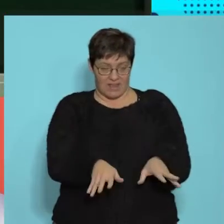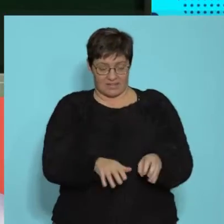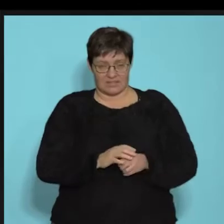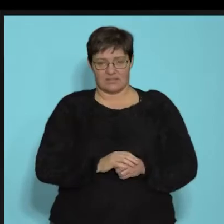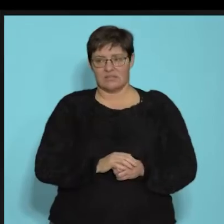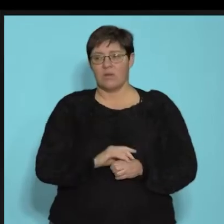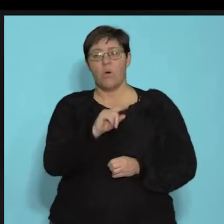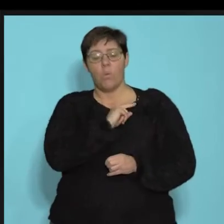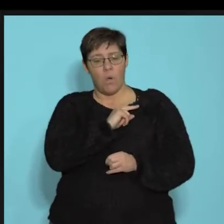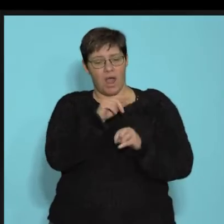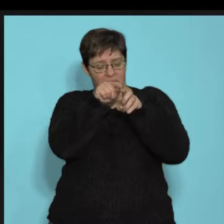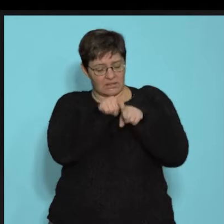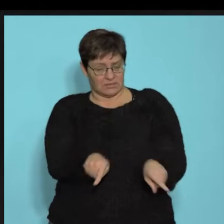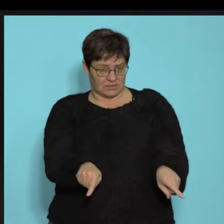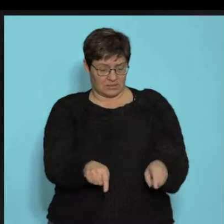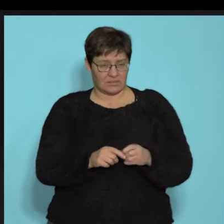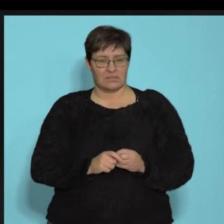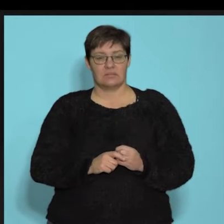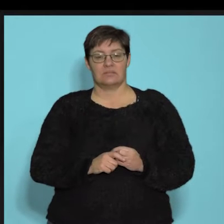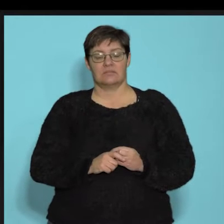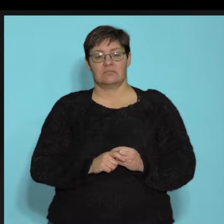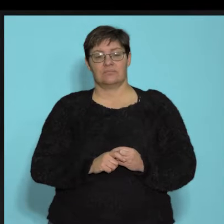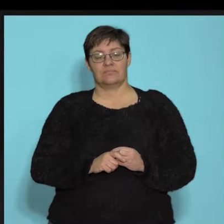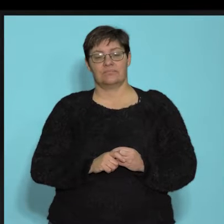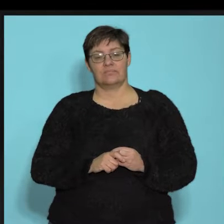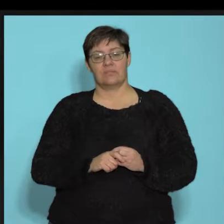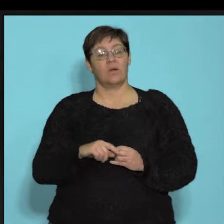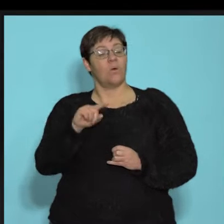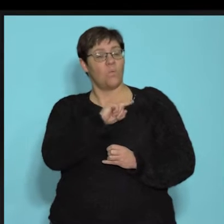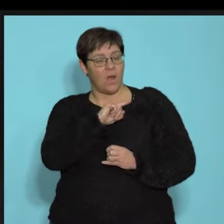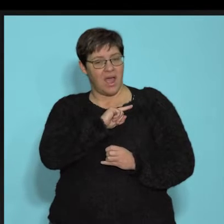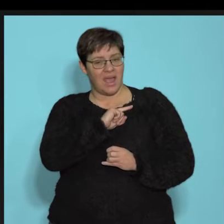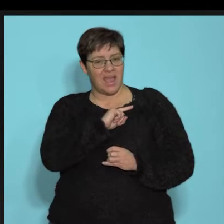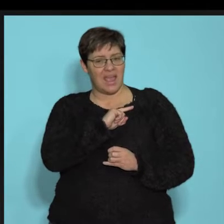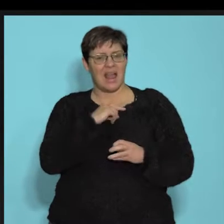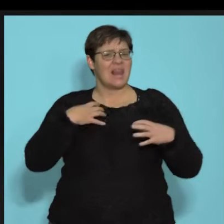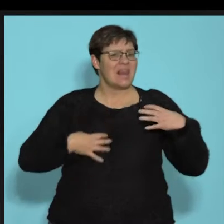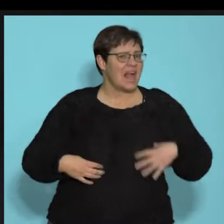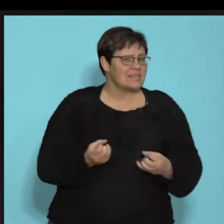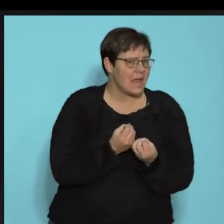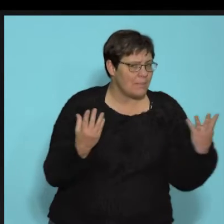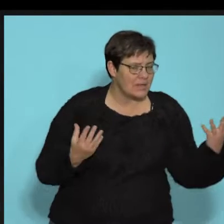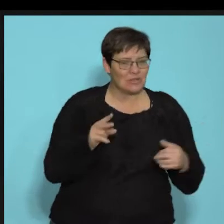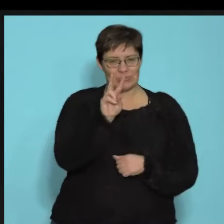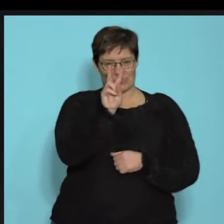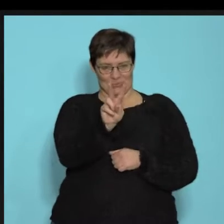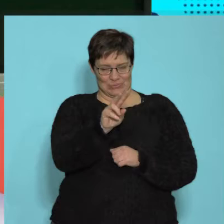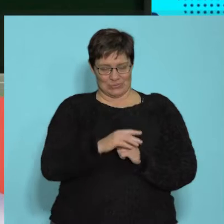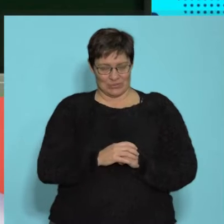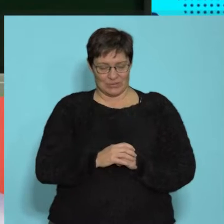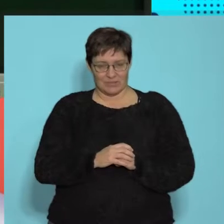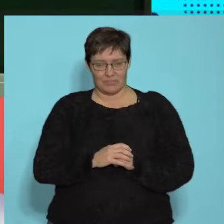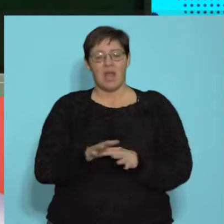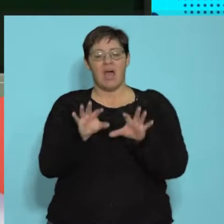And the reason it must divide, let me go to the next one, okay, is because we have two lungs. Now we're talking about